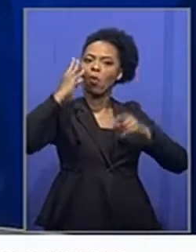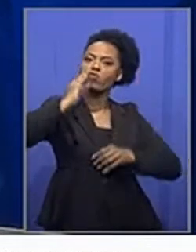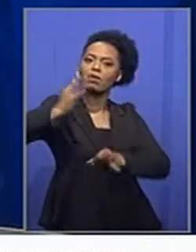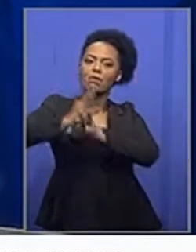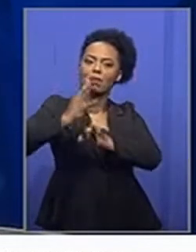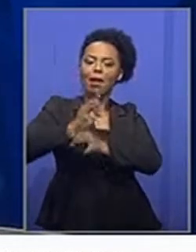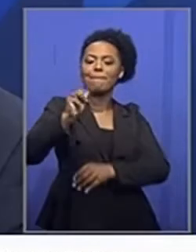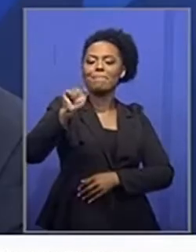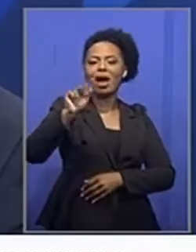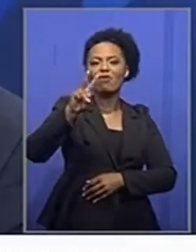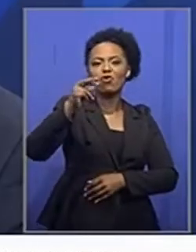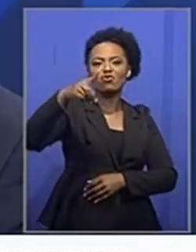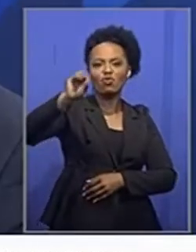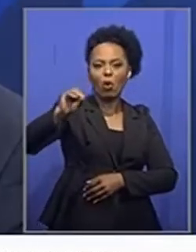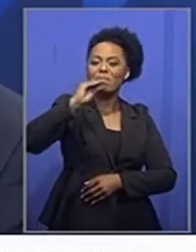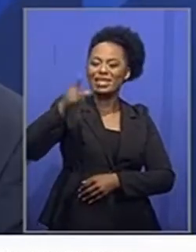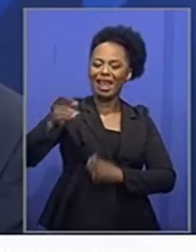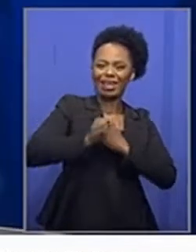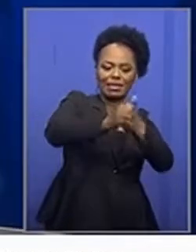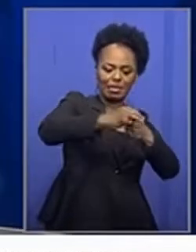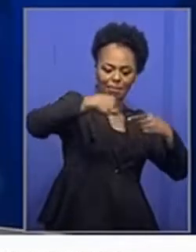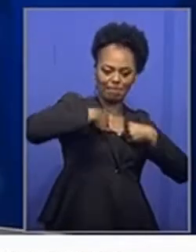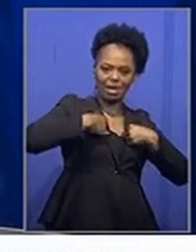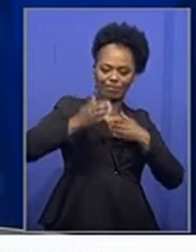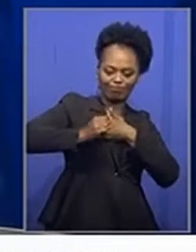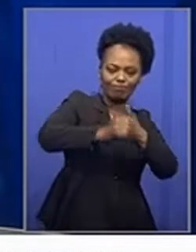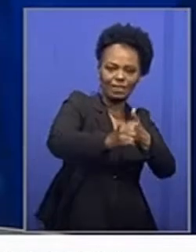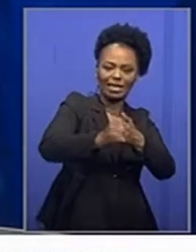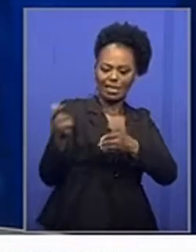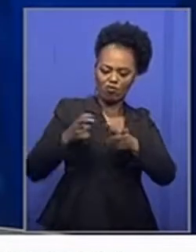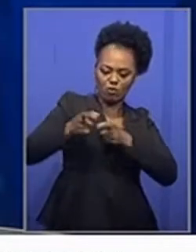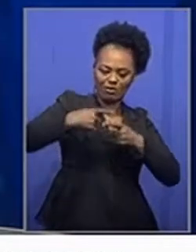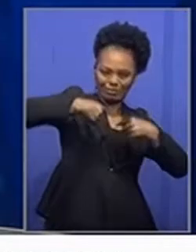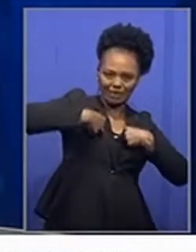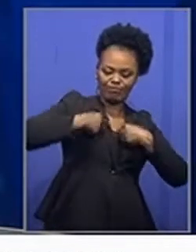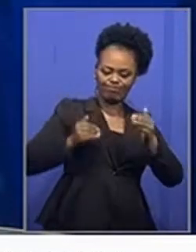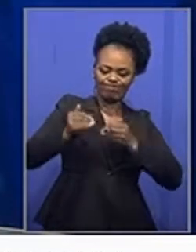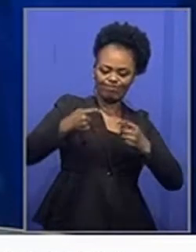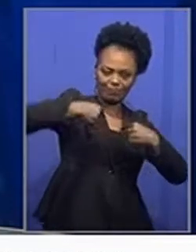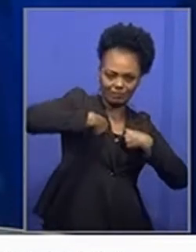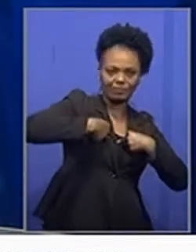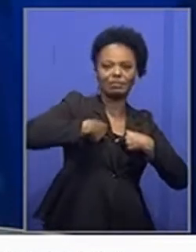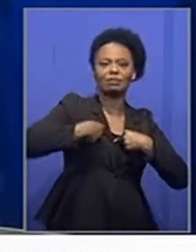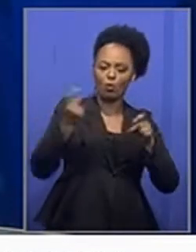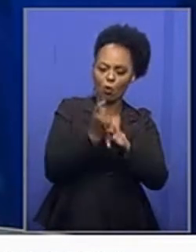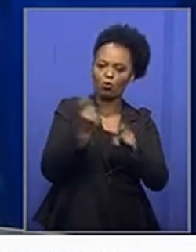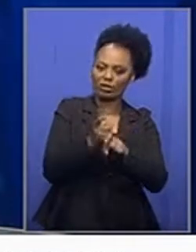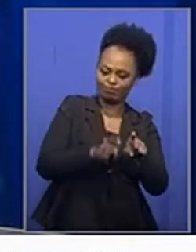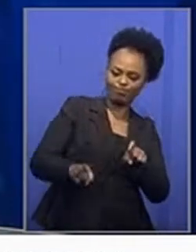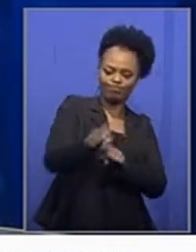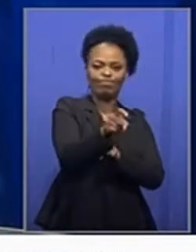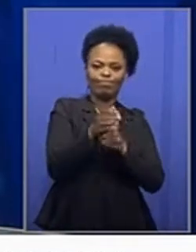mavundo lomkhulu ongiphethe ke yena angilawulang uyena ongilawulayo uyena ongihambela